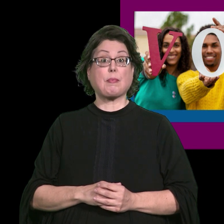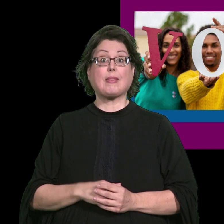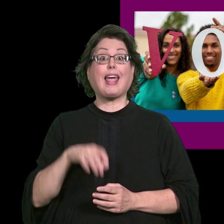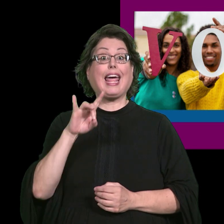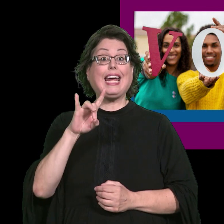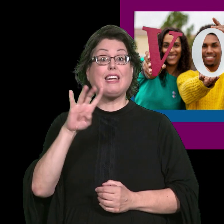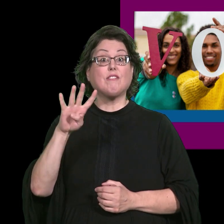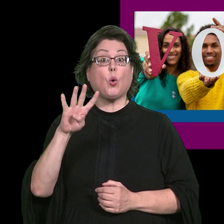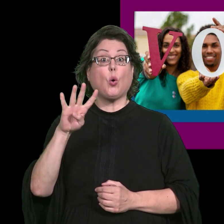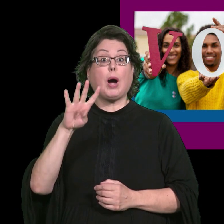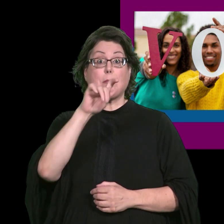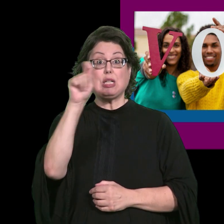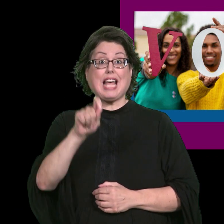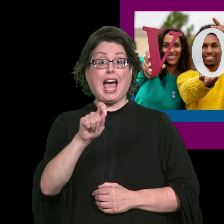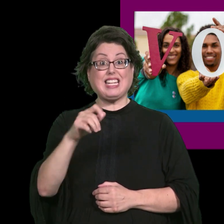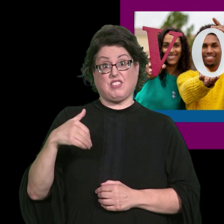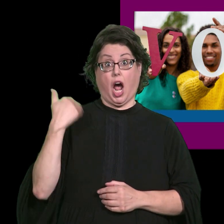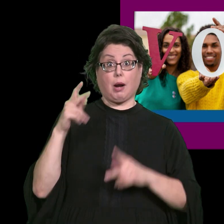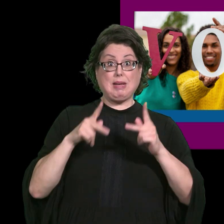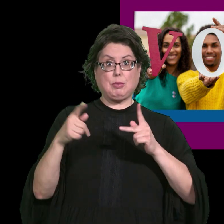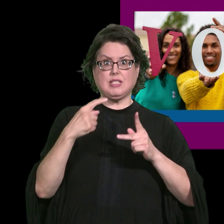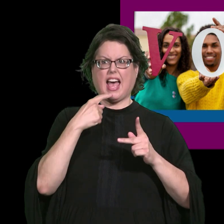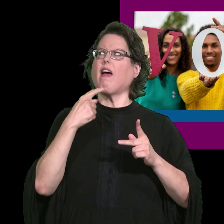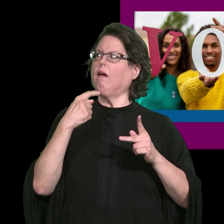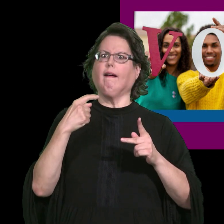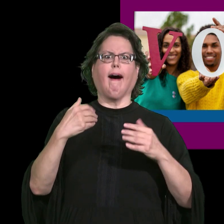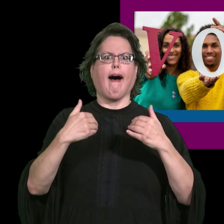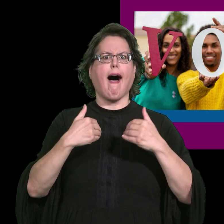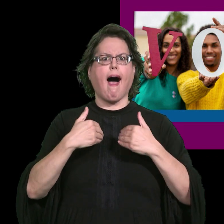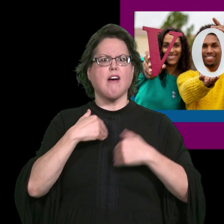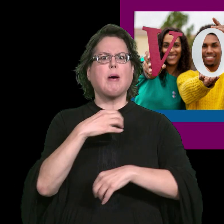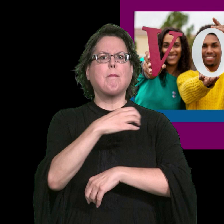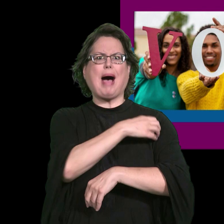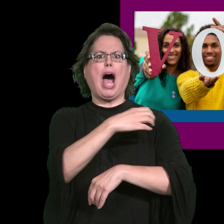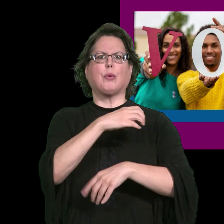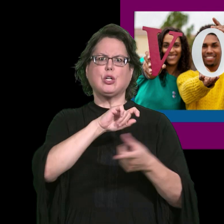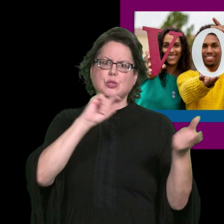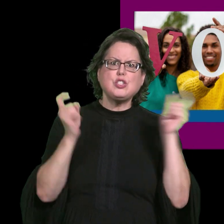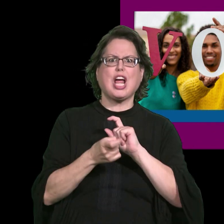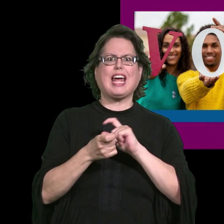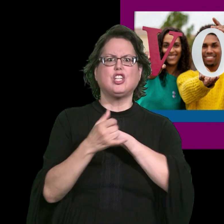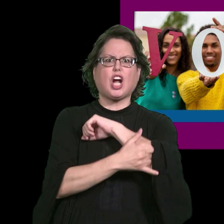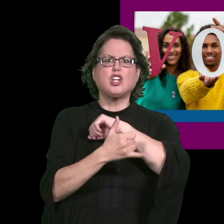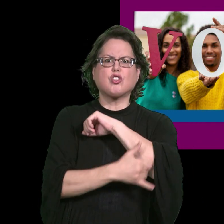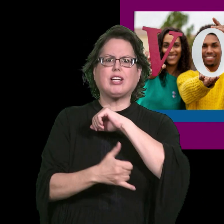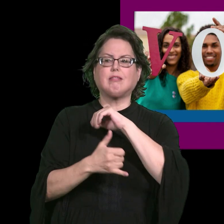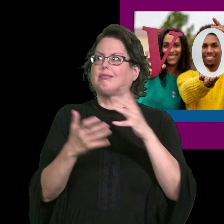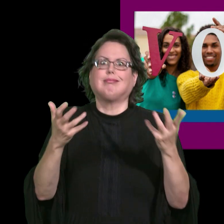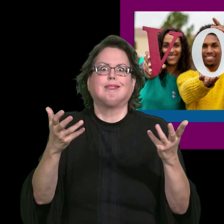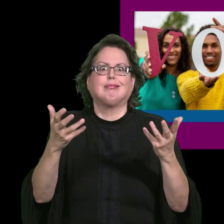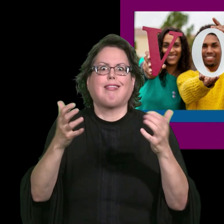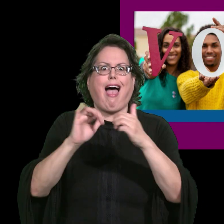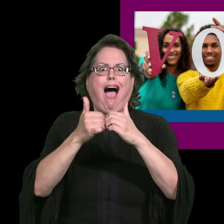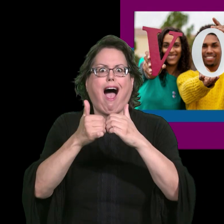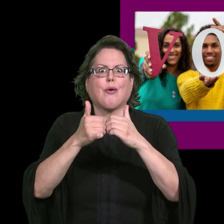84% of youth say they have the power to change the country. But how?